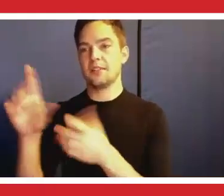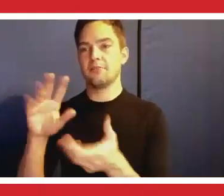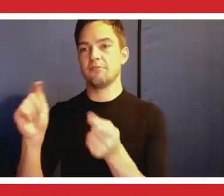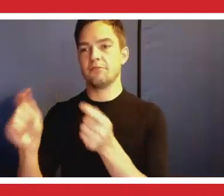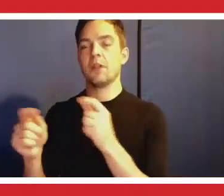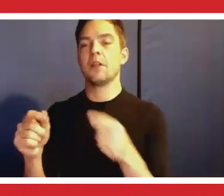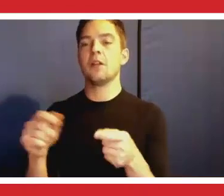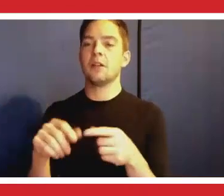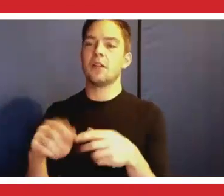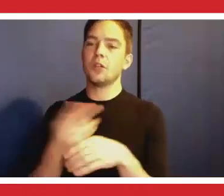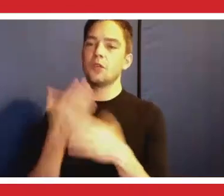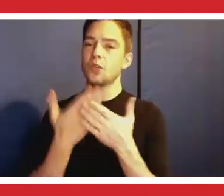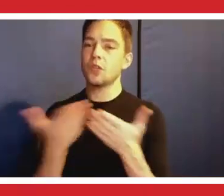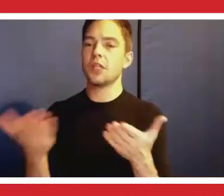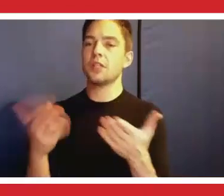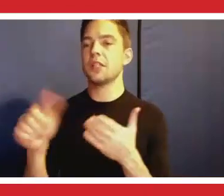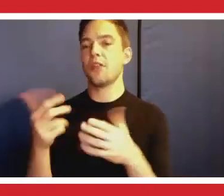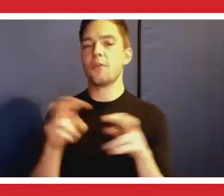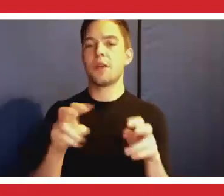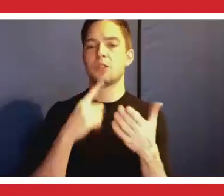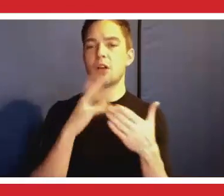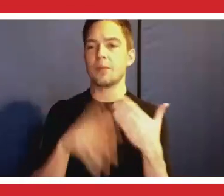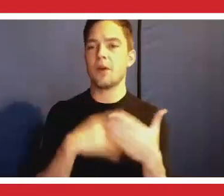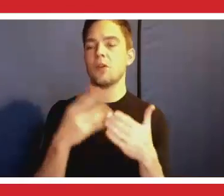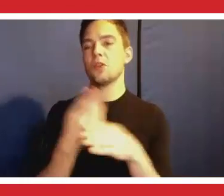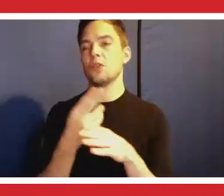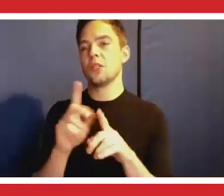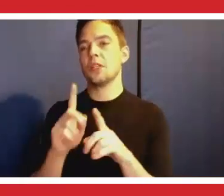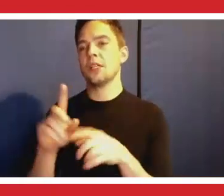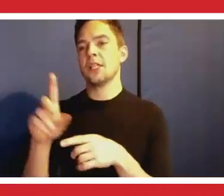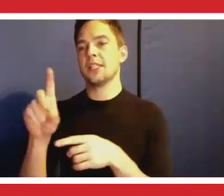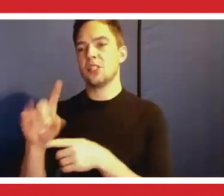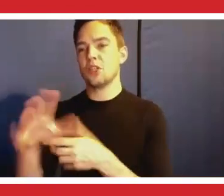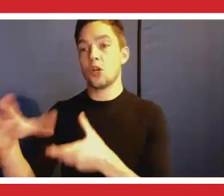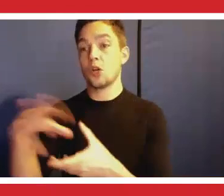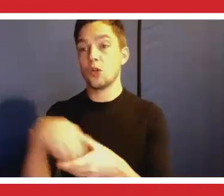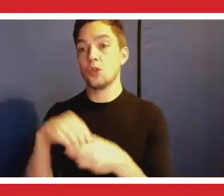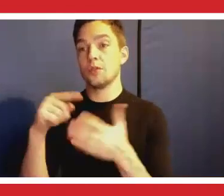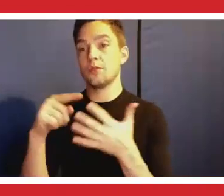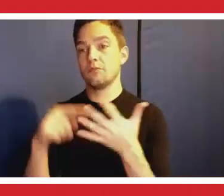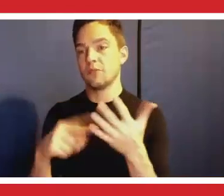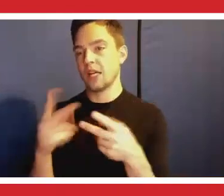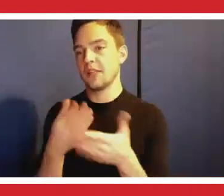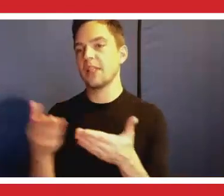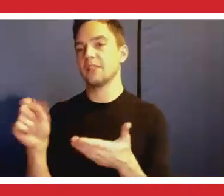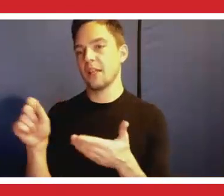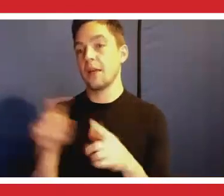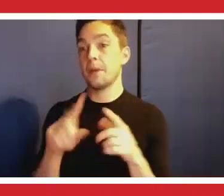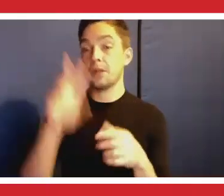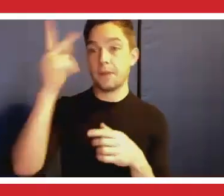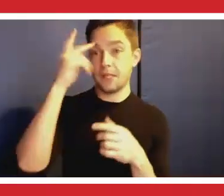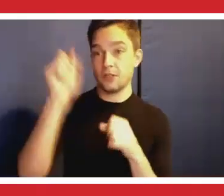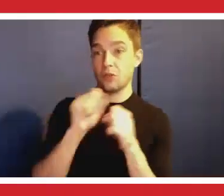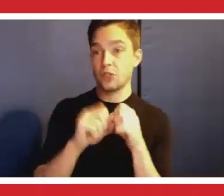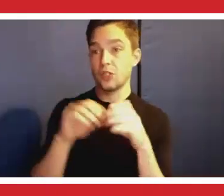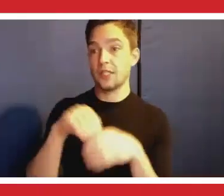other panelists talk about being user-centric, about having digital inclusion, all those sorts of things. The political structure in the UK